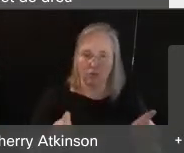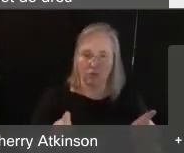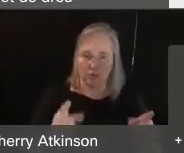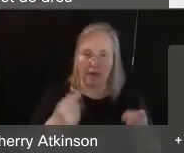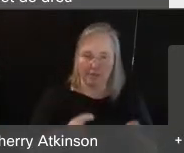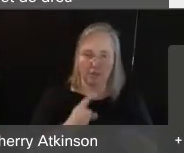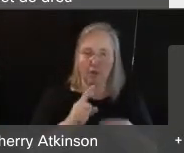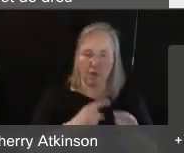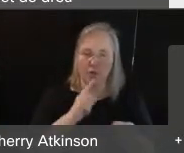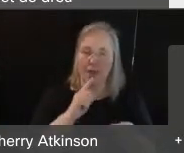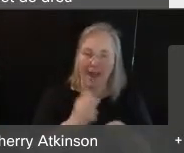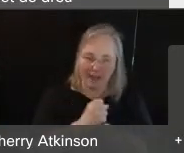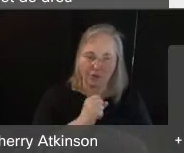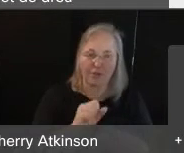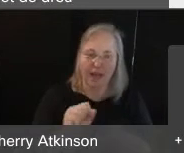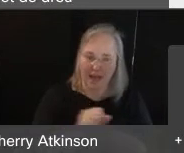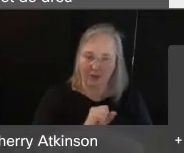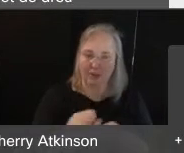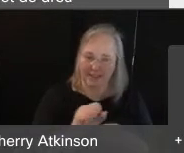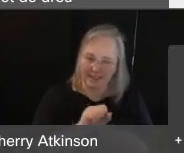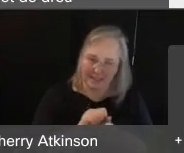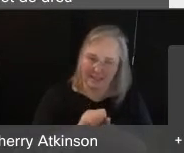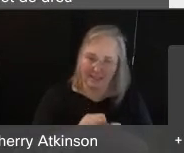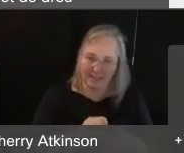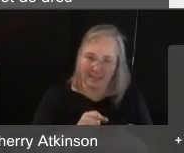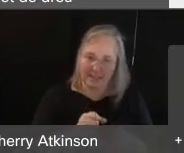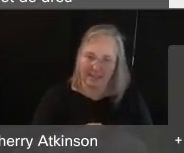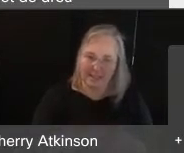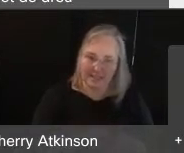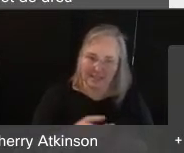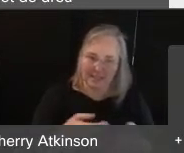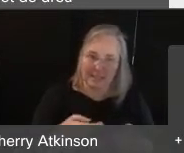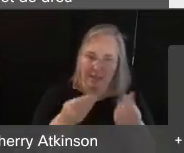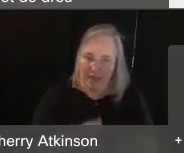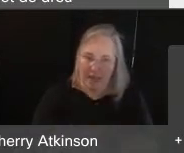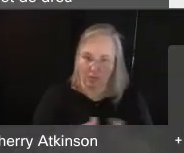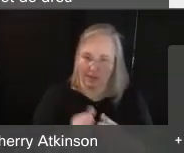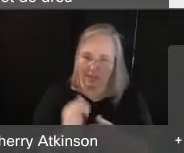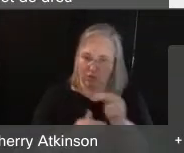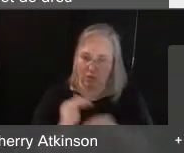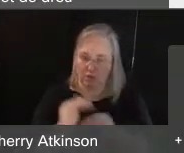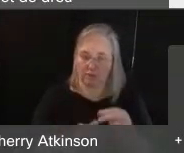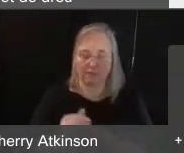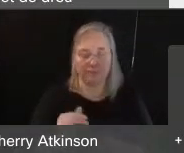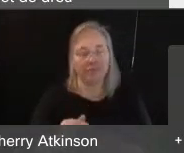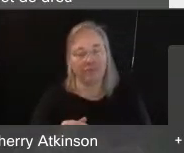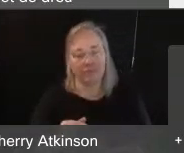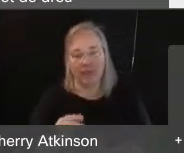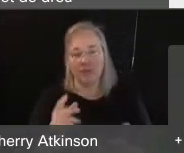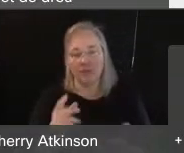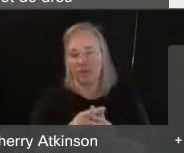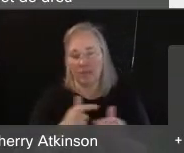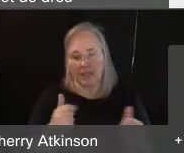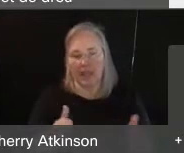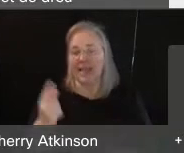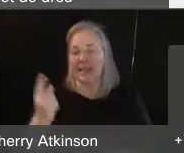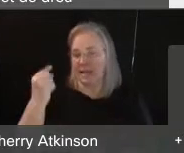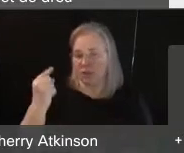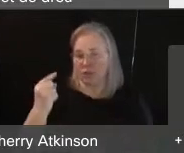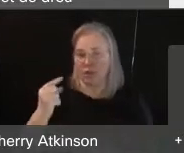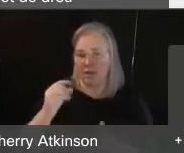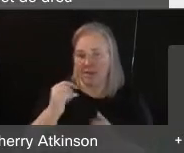with construction. And then, so that's usually there's a lagging. So, and last year the county authorized $75